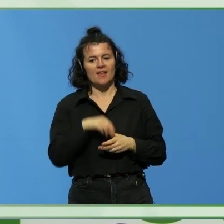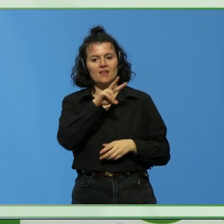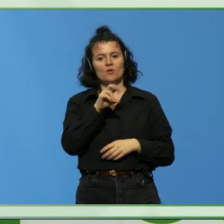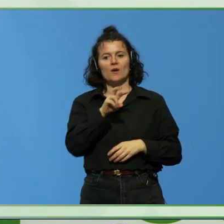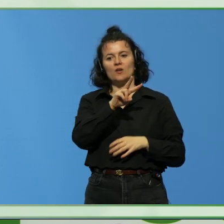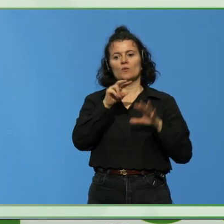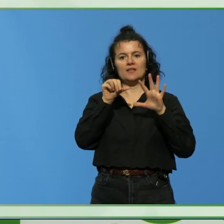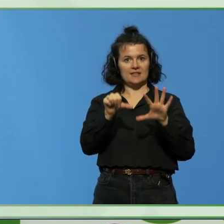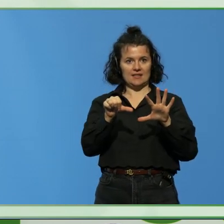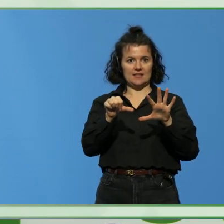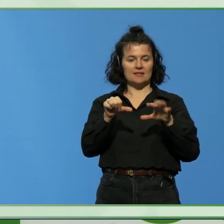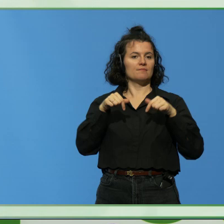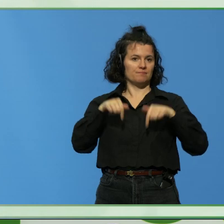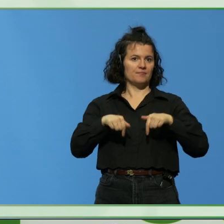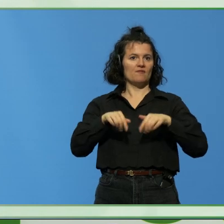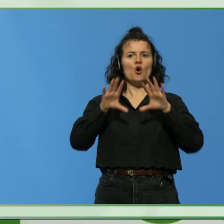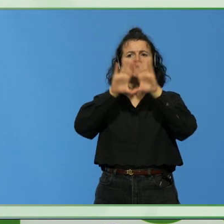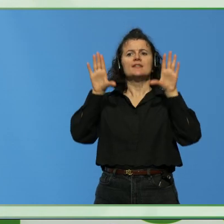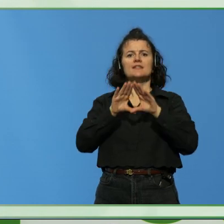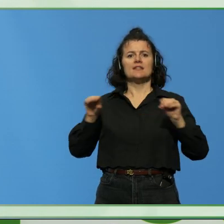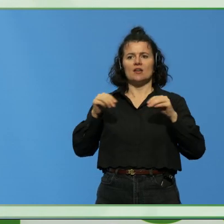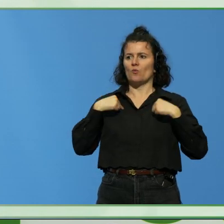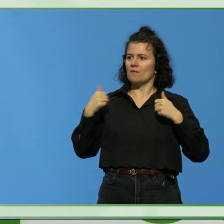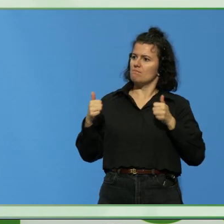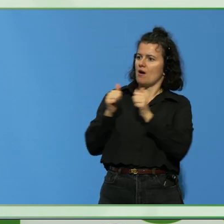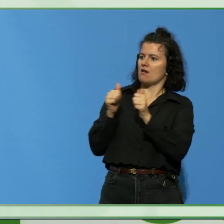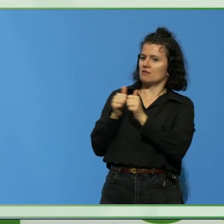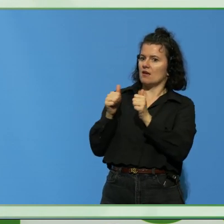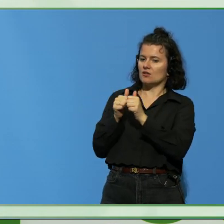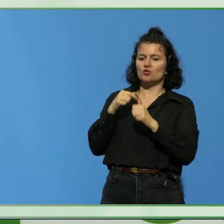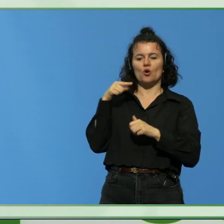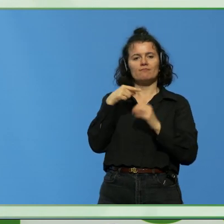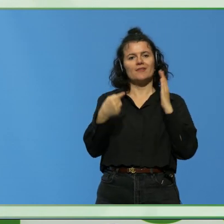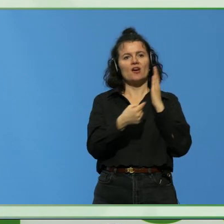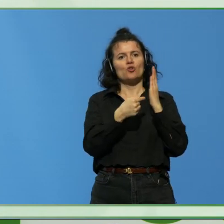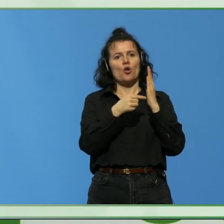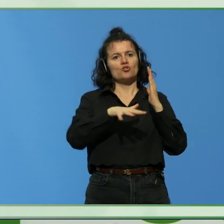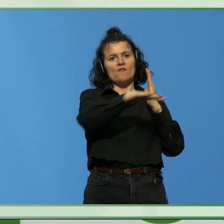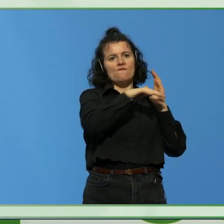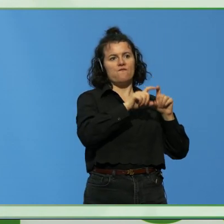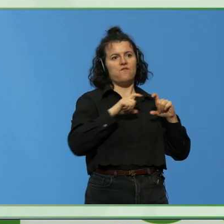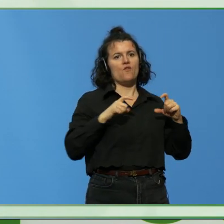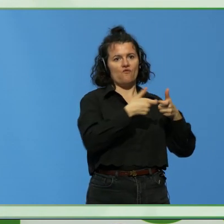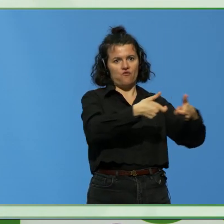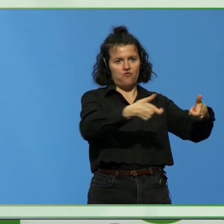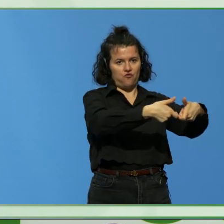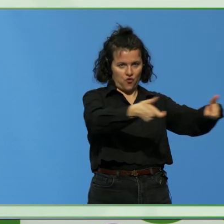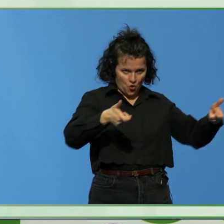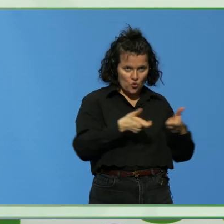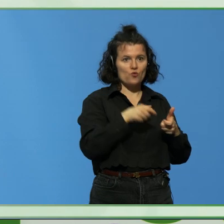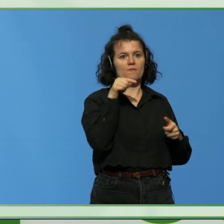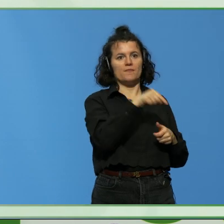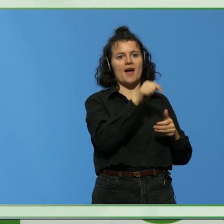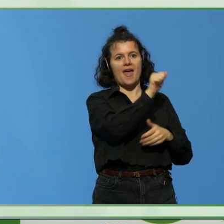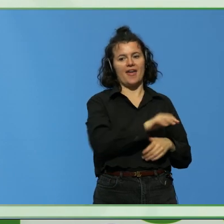partners for Zero Project to run the technology forum in Asia. Our plan is to have mini forums within